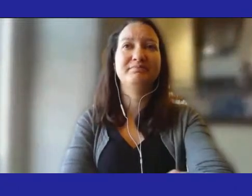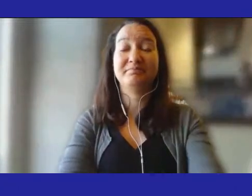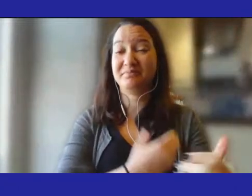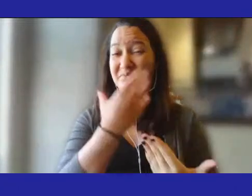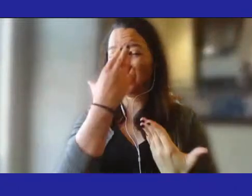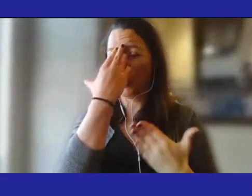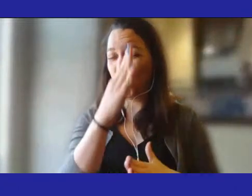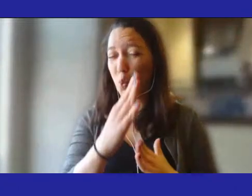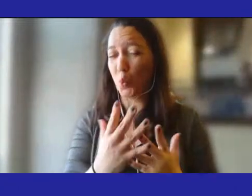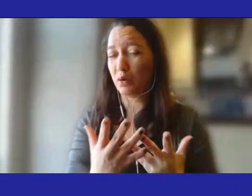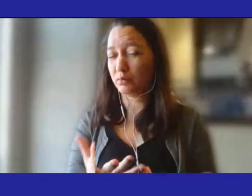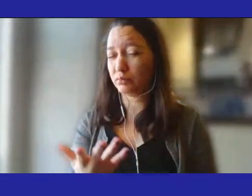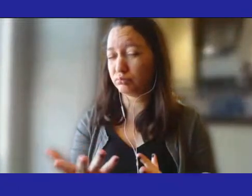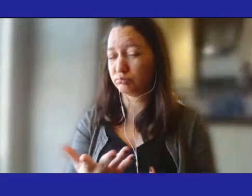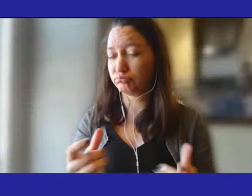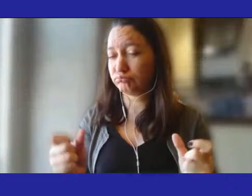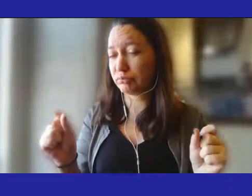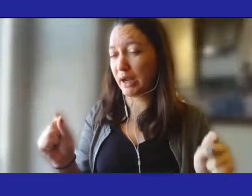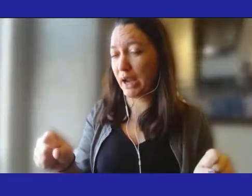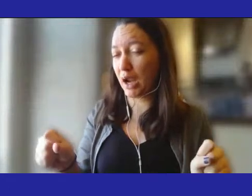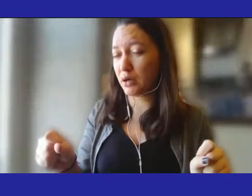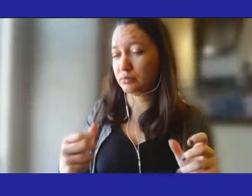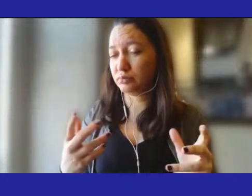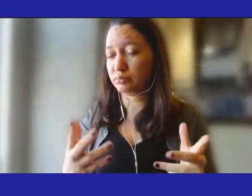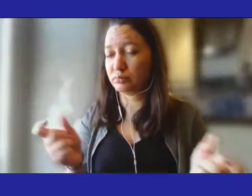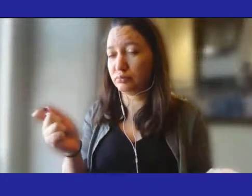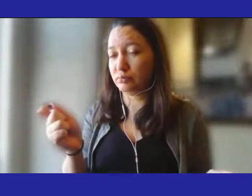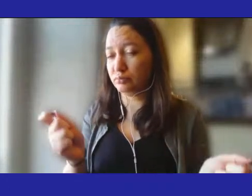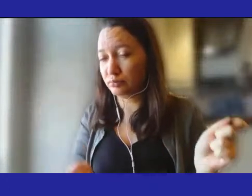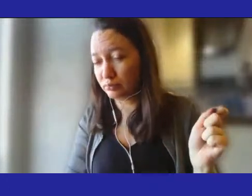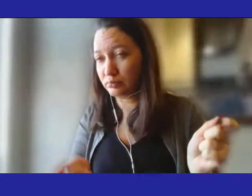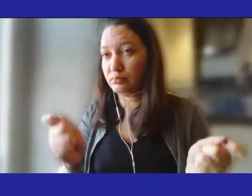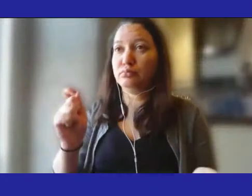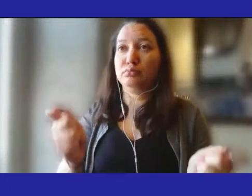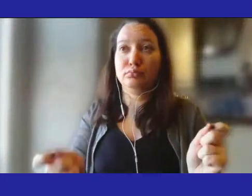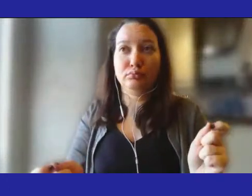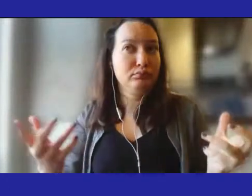any ability to modify that or